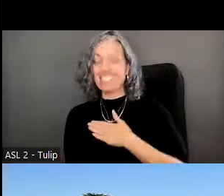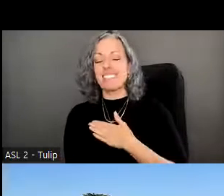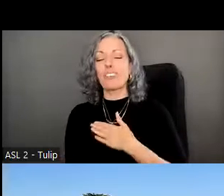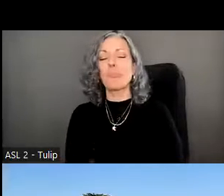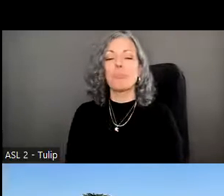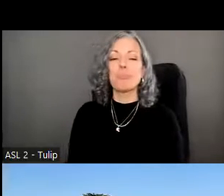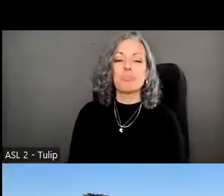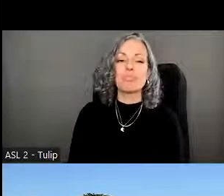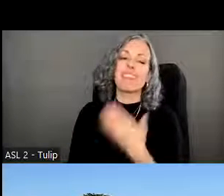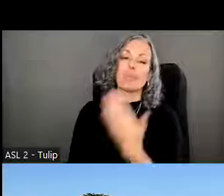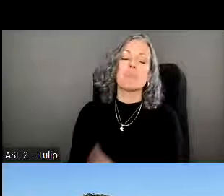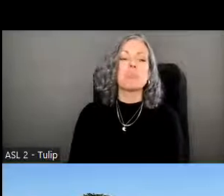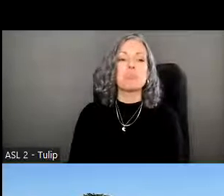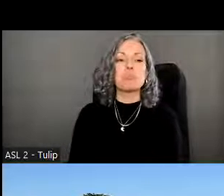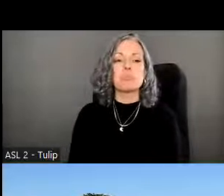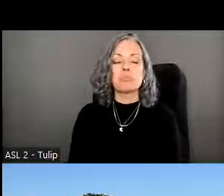Thank you.